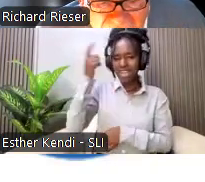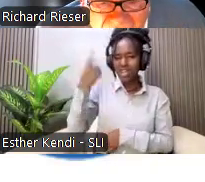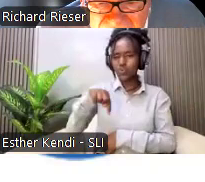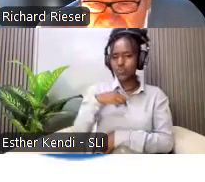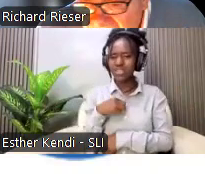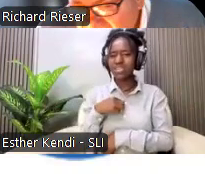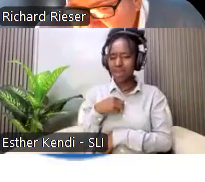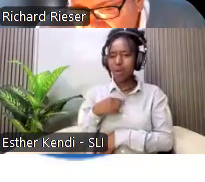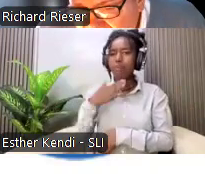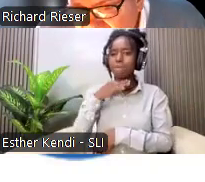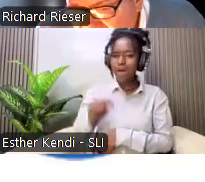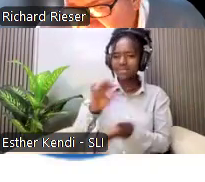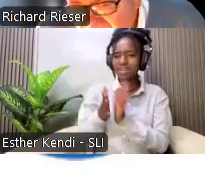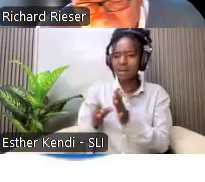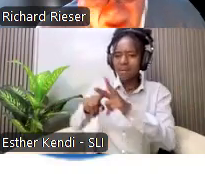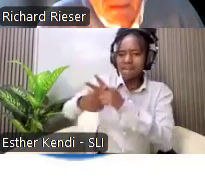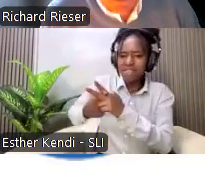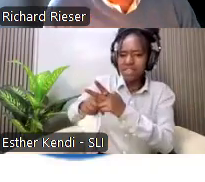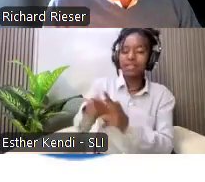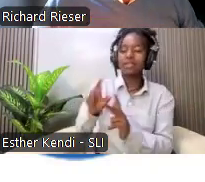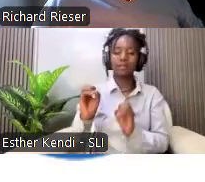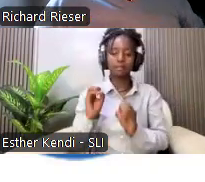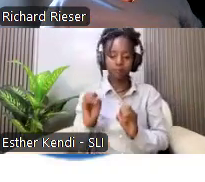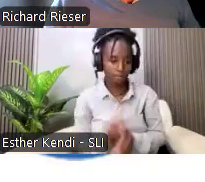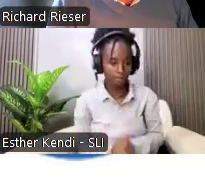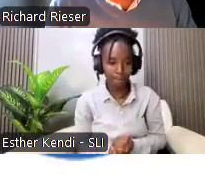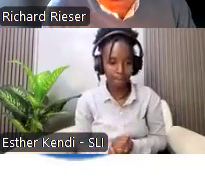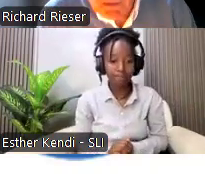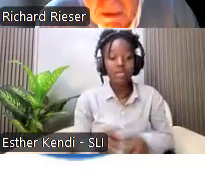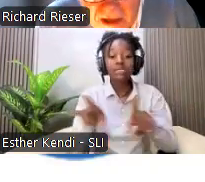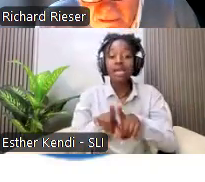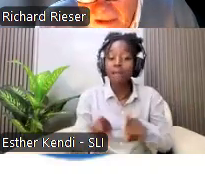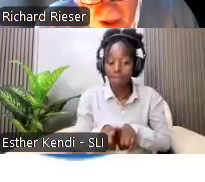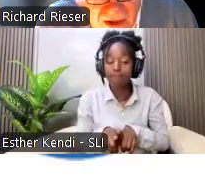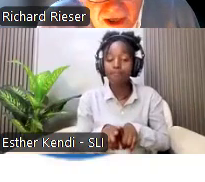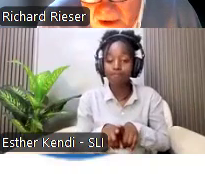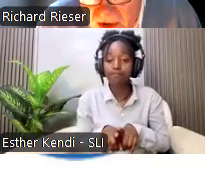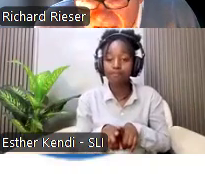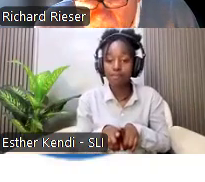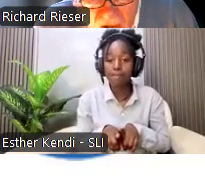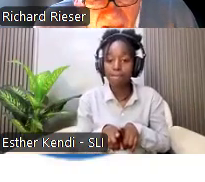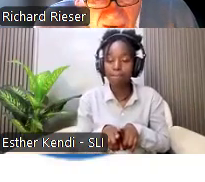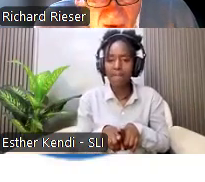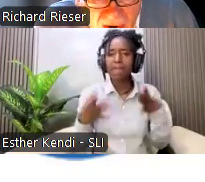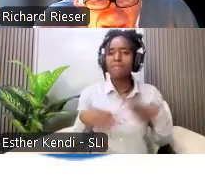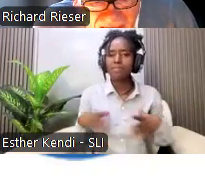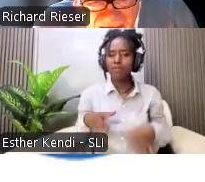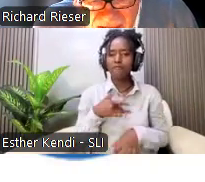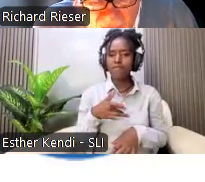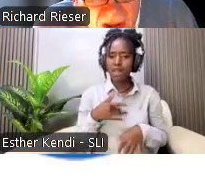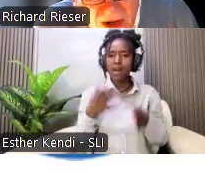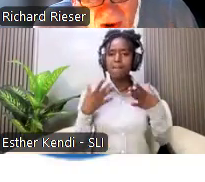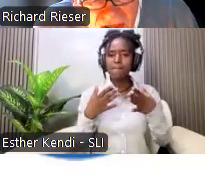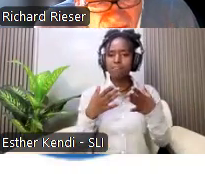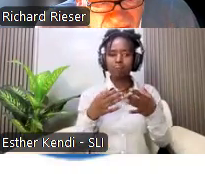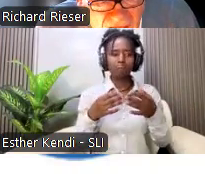But often life and social interactions did not fit the models with disabled people being part of the community work or